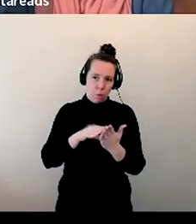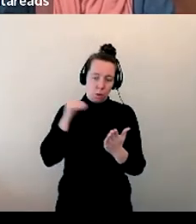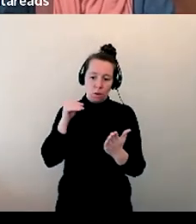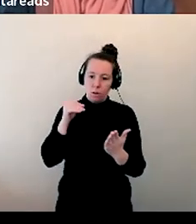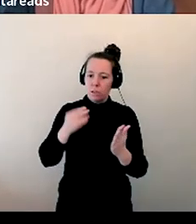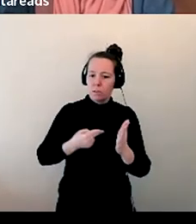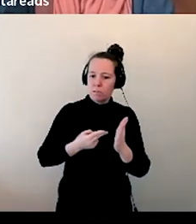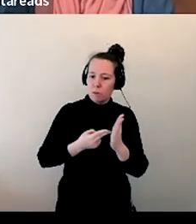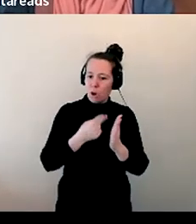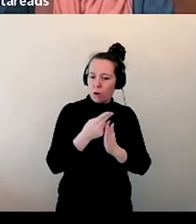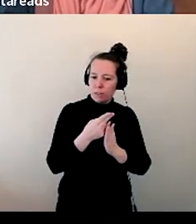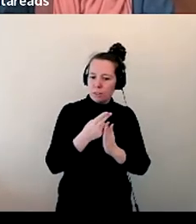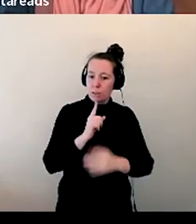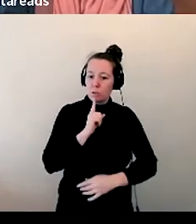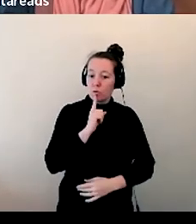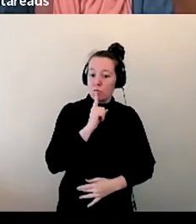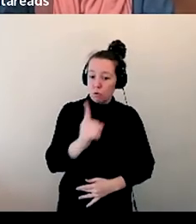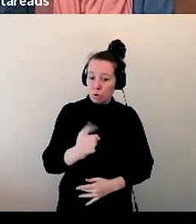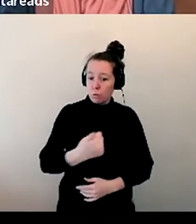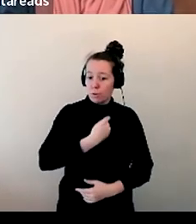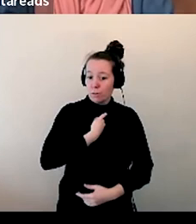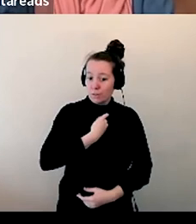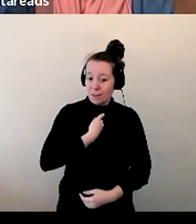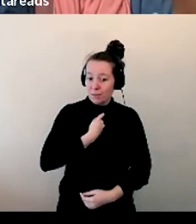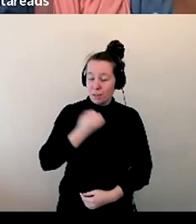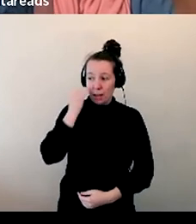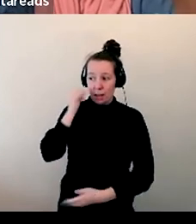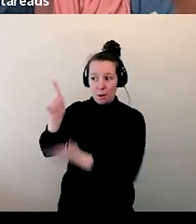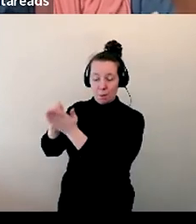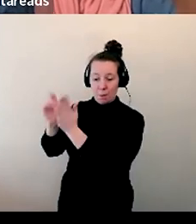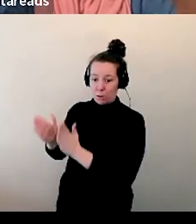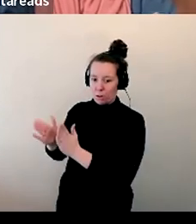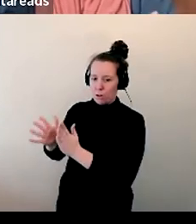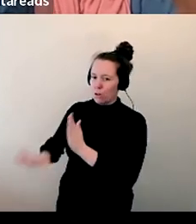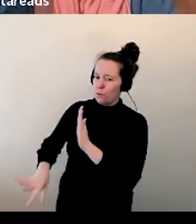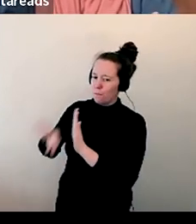authentic. And for publishers, find authentic book talkers.